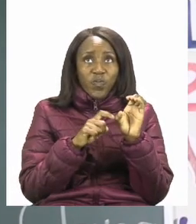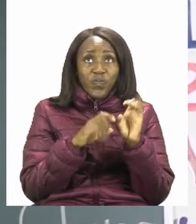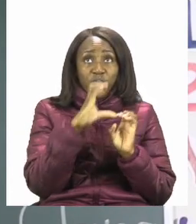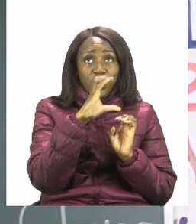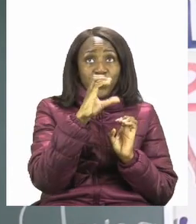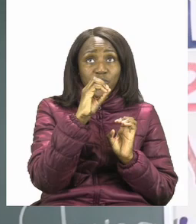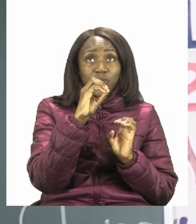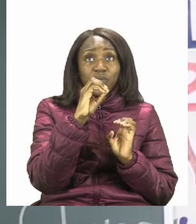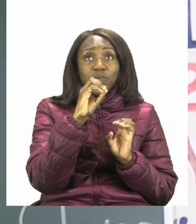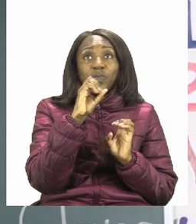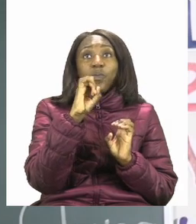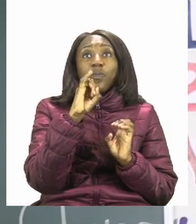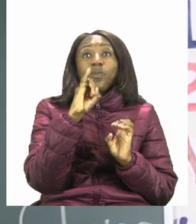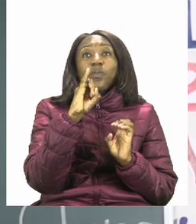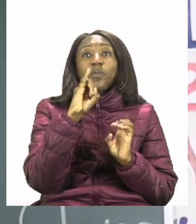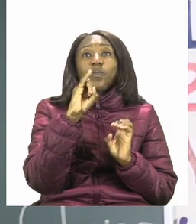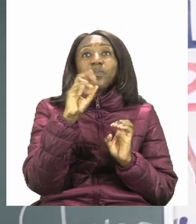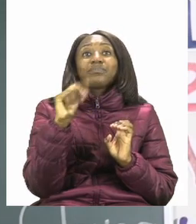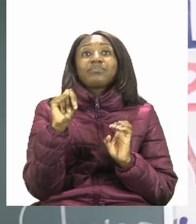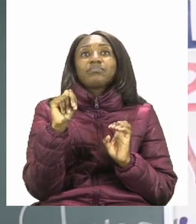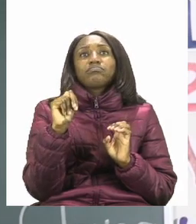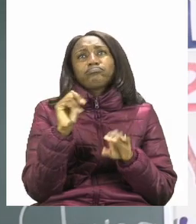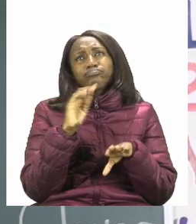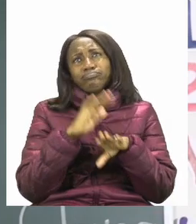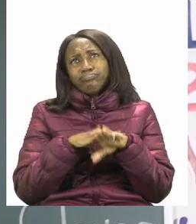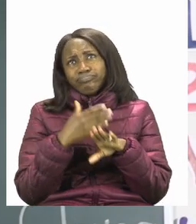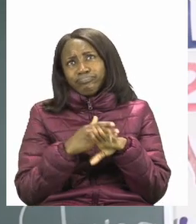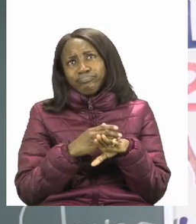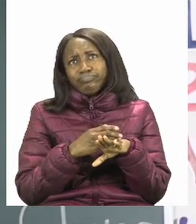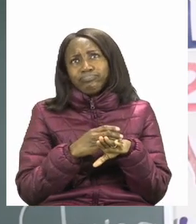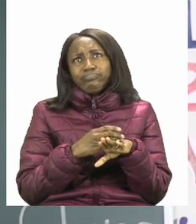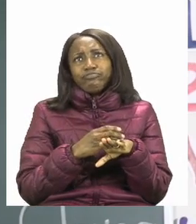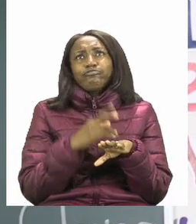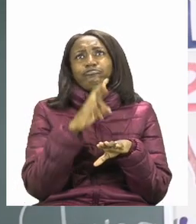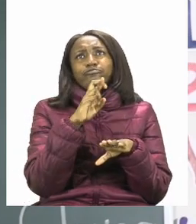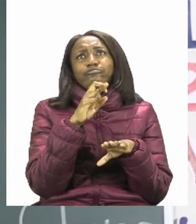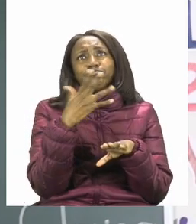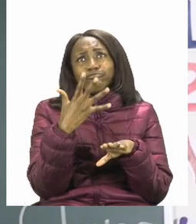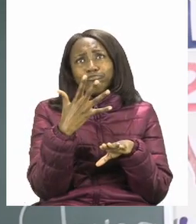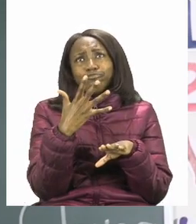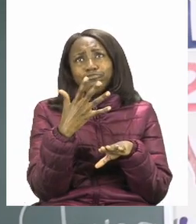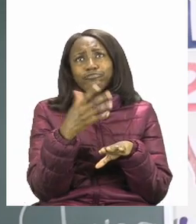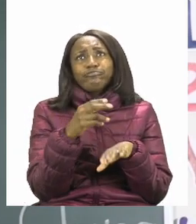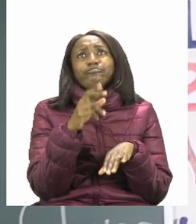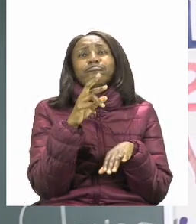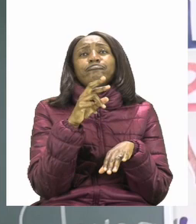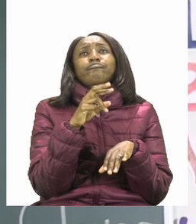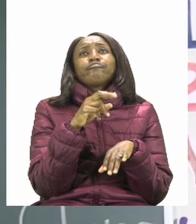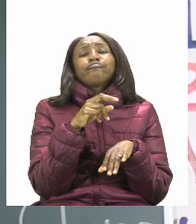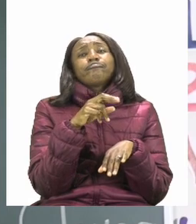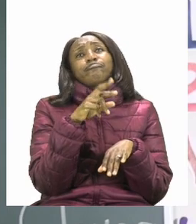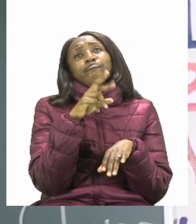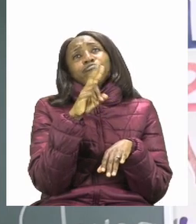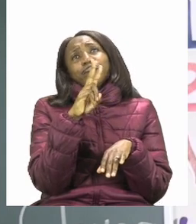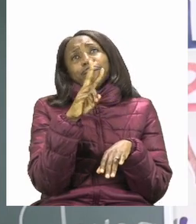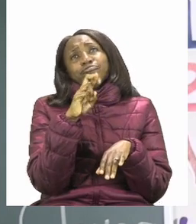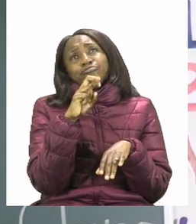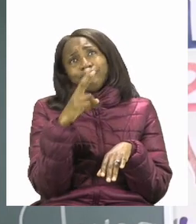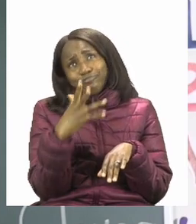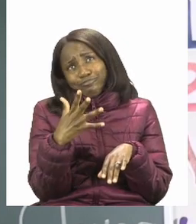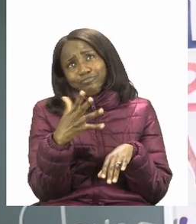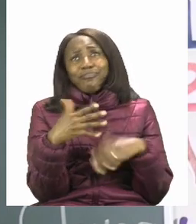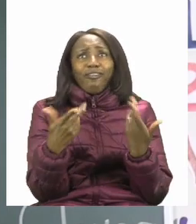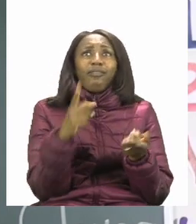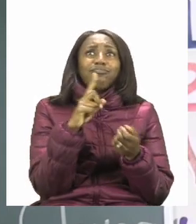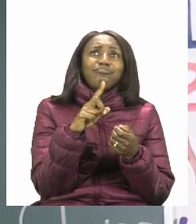coin. A coin can be anything from 5 Namibian dollars to 1 Namibian dollar